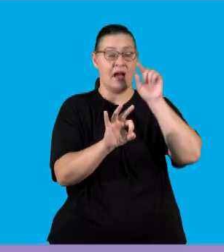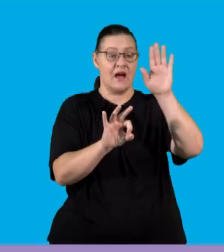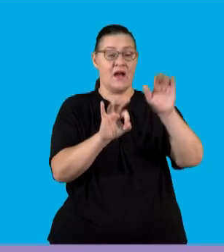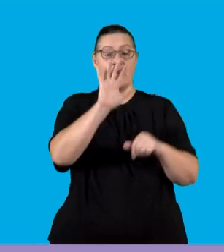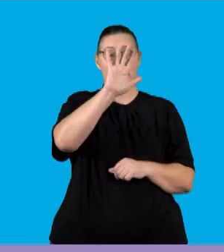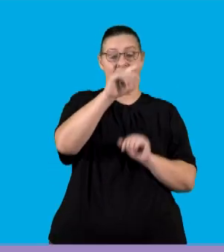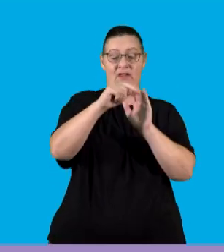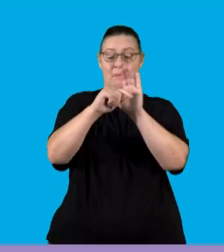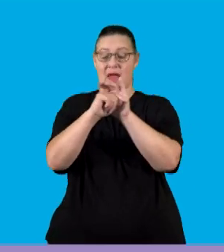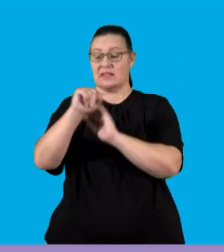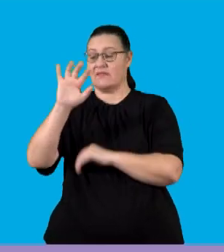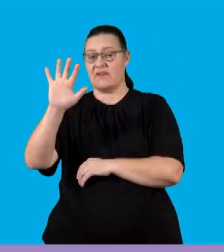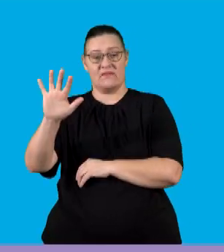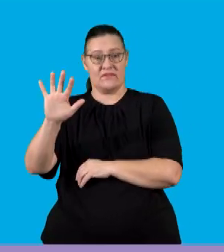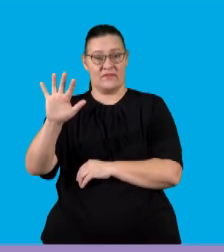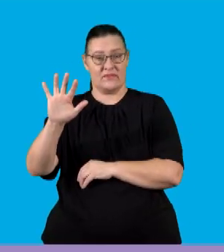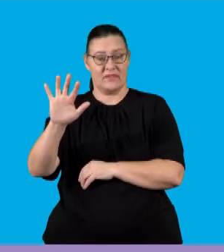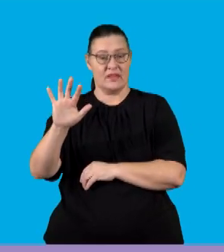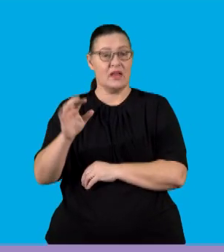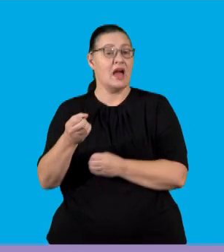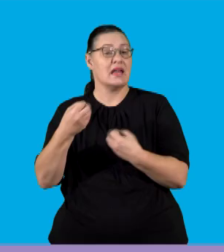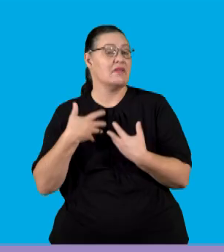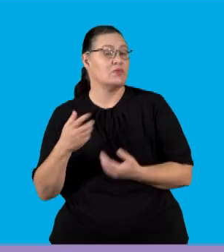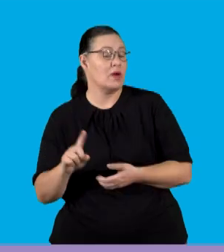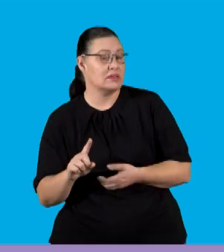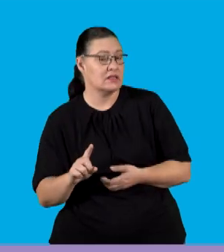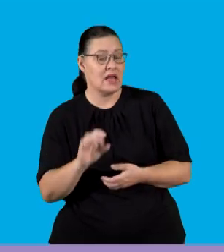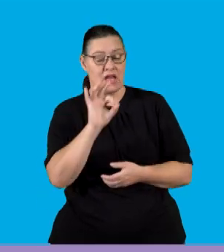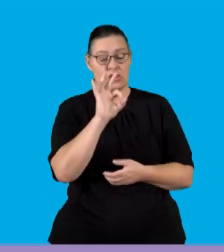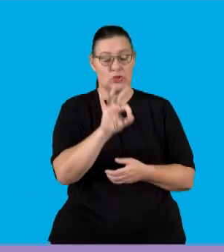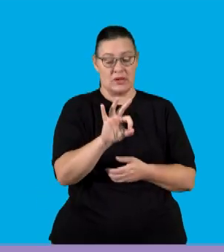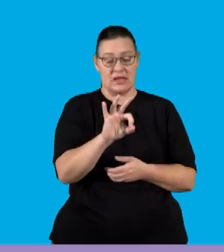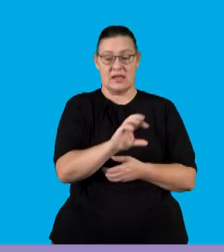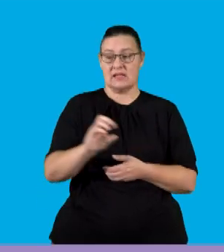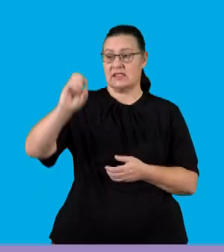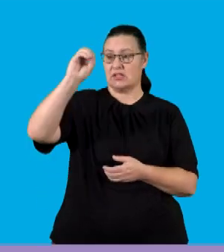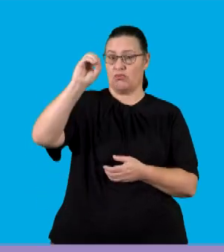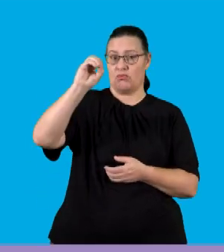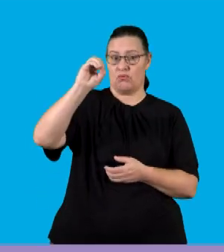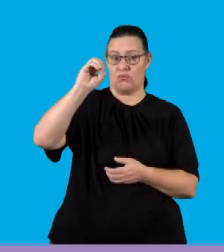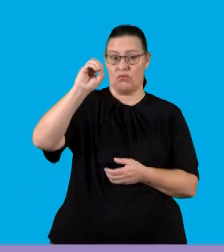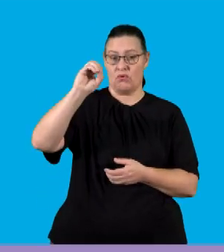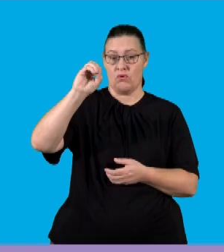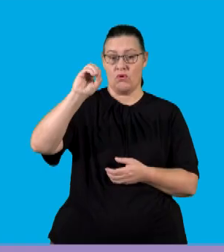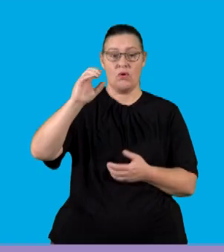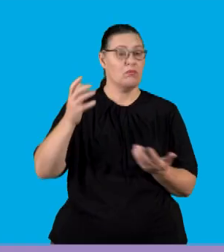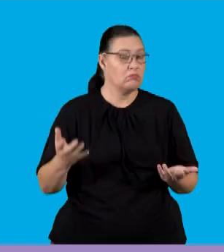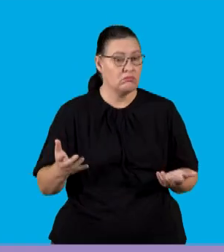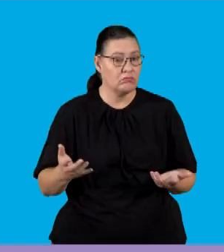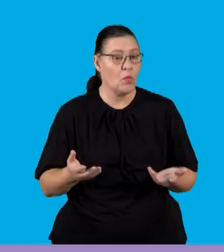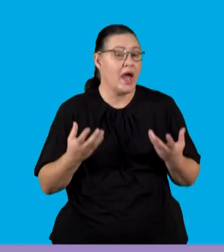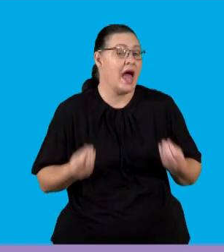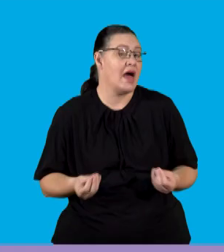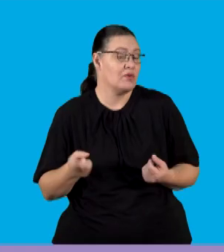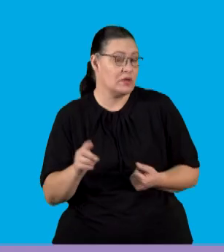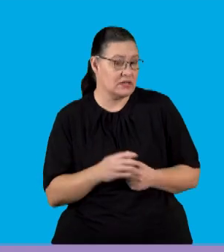5 minus 5. And that gives us 3 exponent 0. So now, what do we have